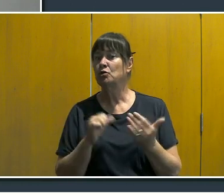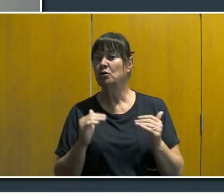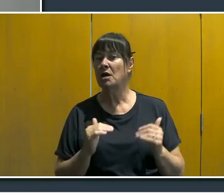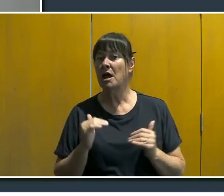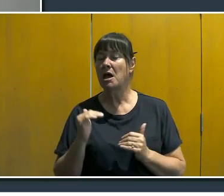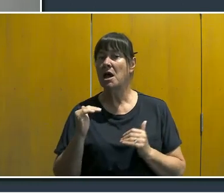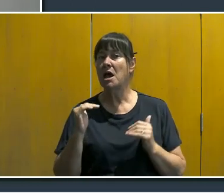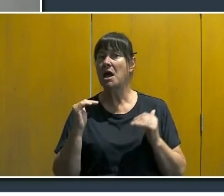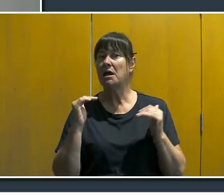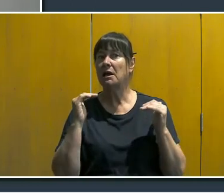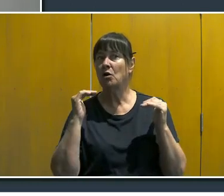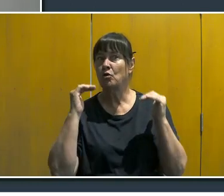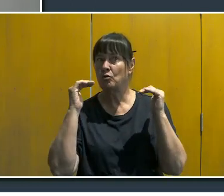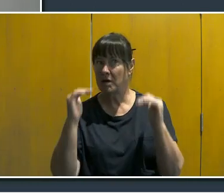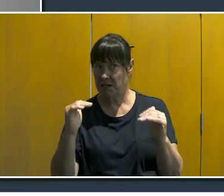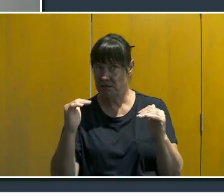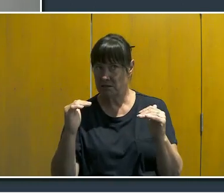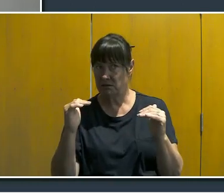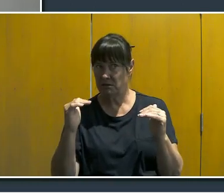increase the